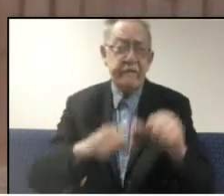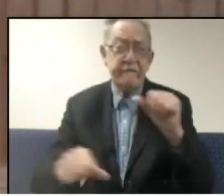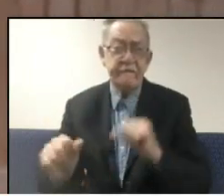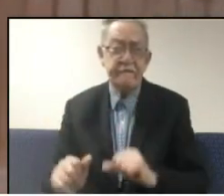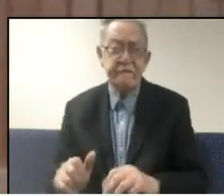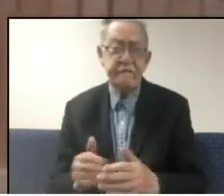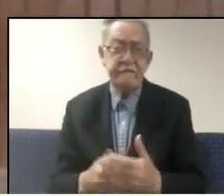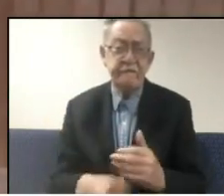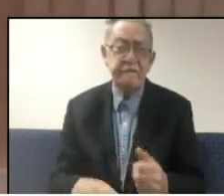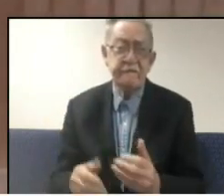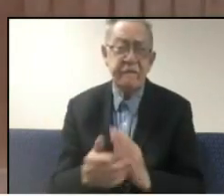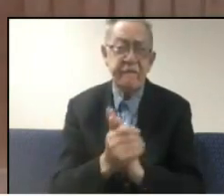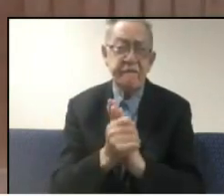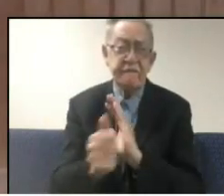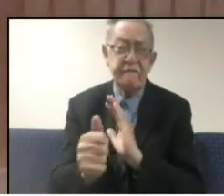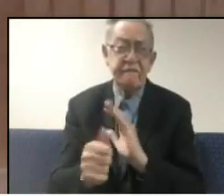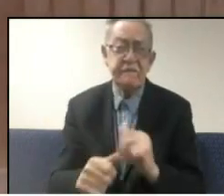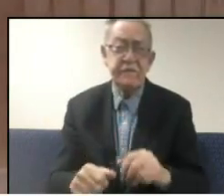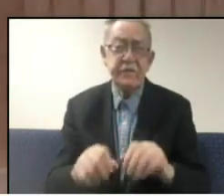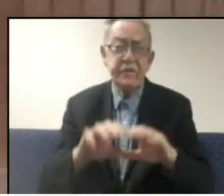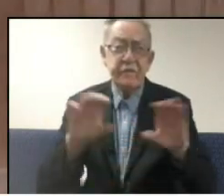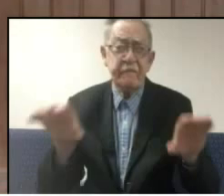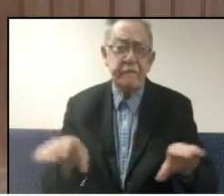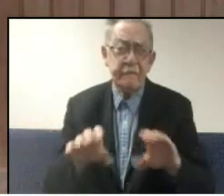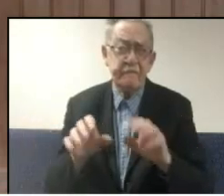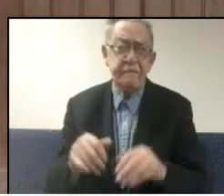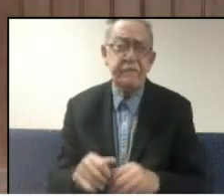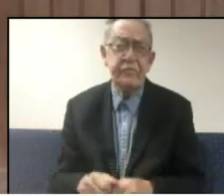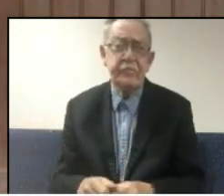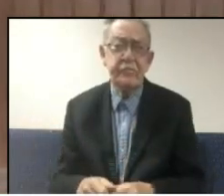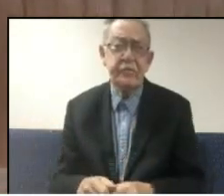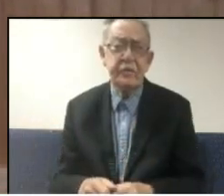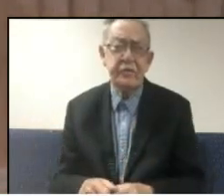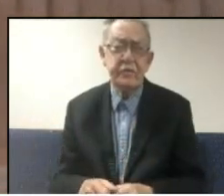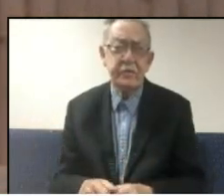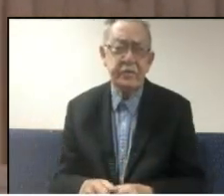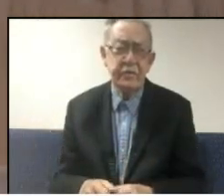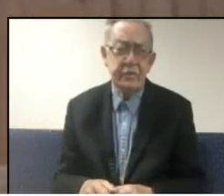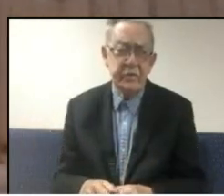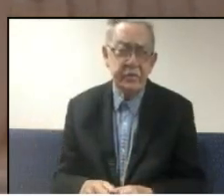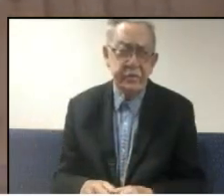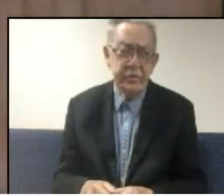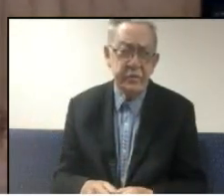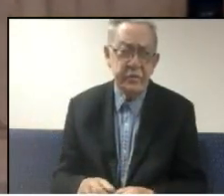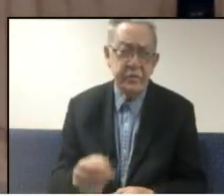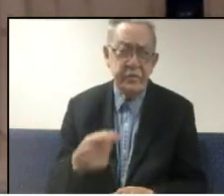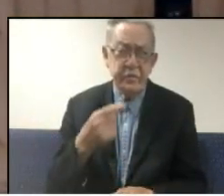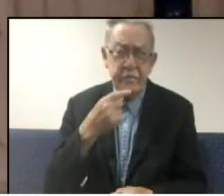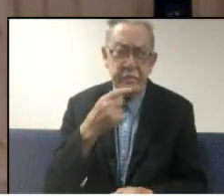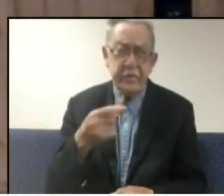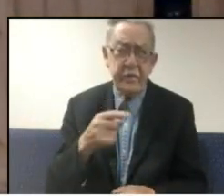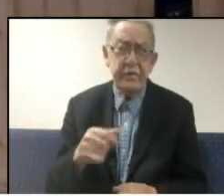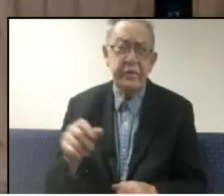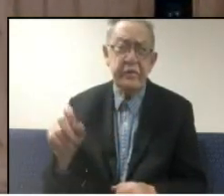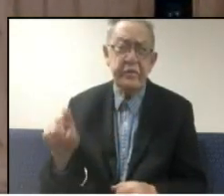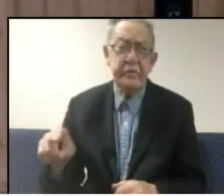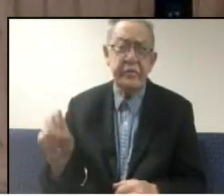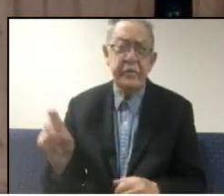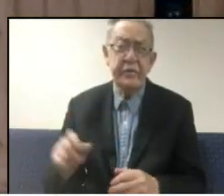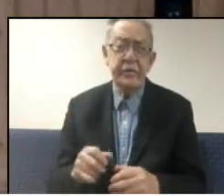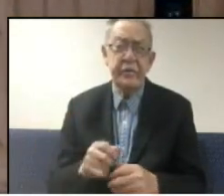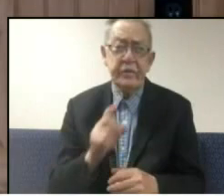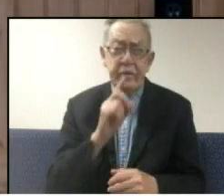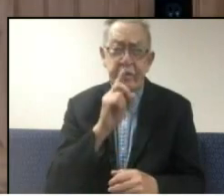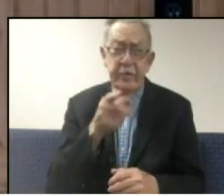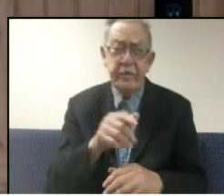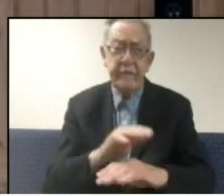really adept at what it is that they are doing. And we'll say, well, they must have a real